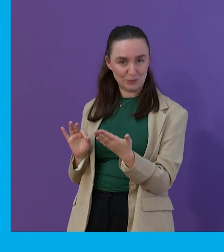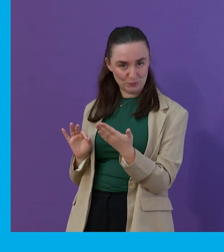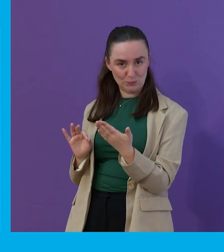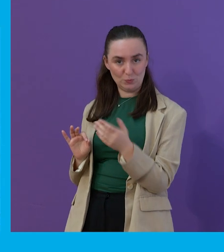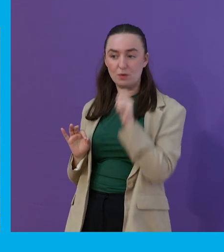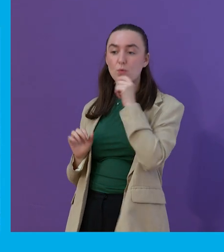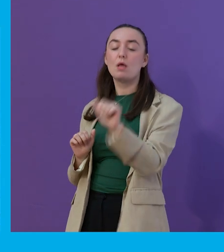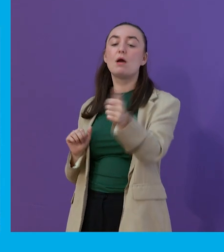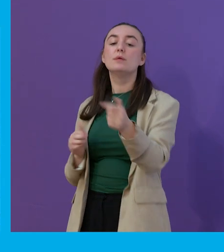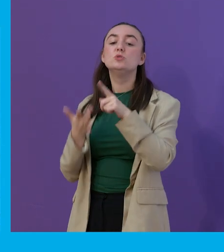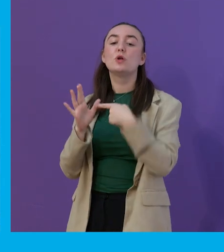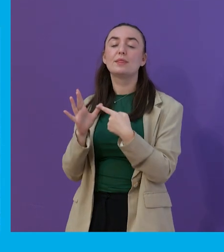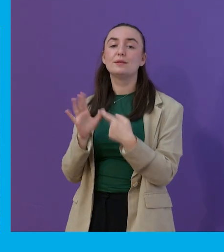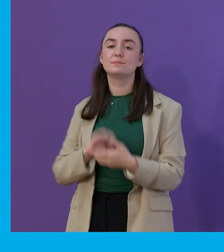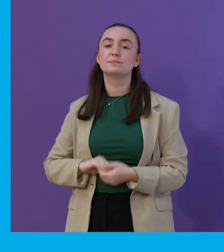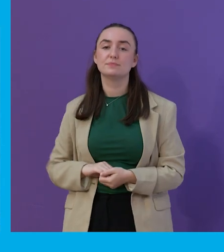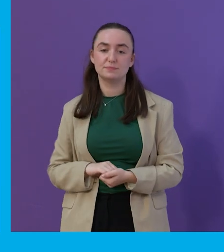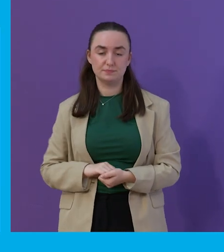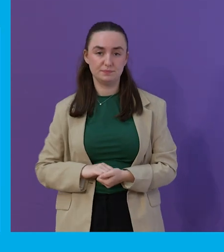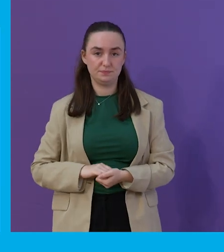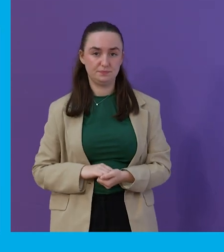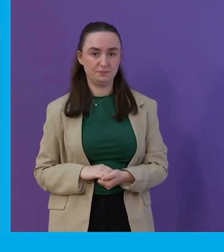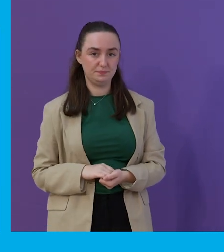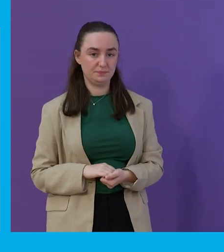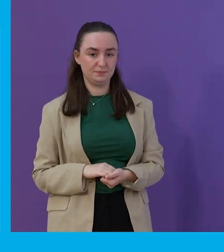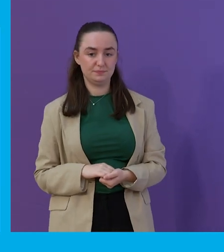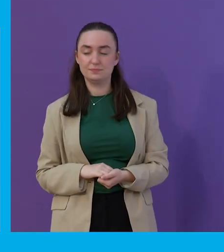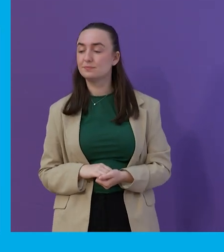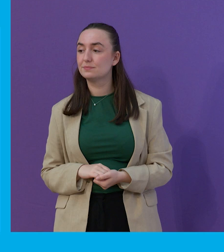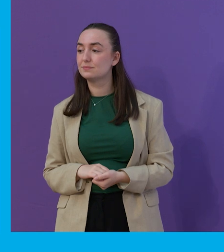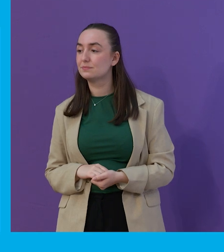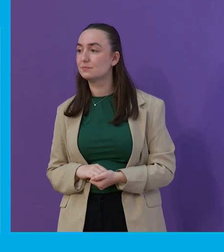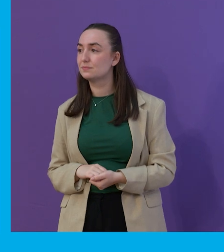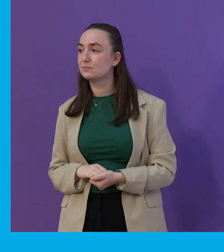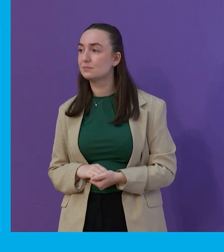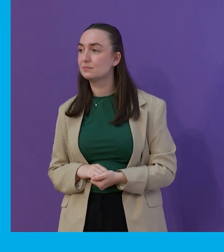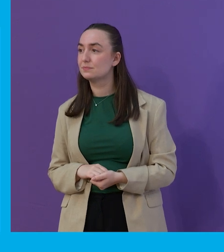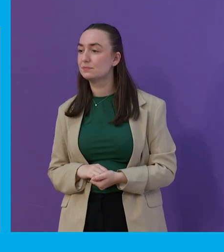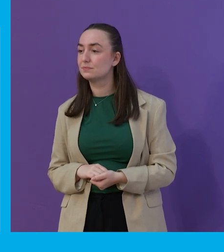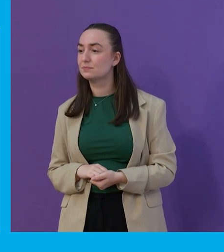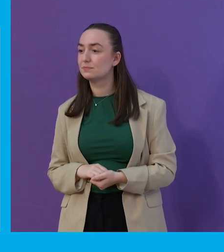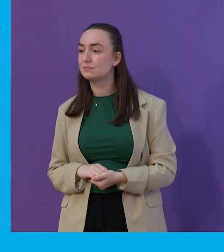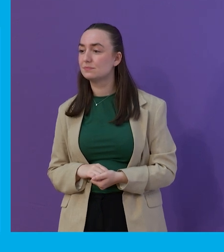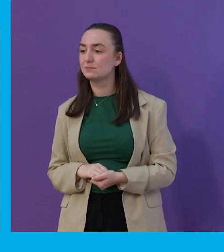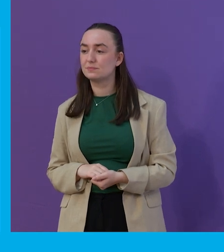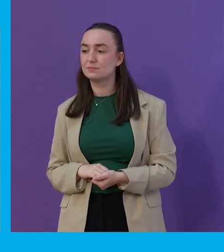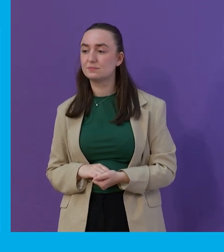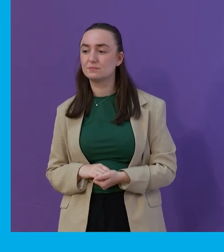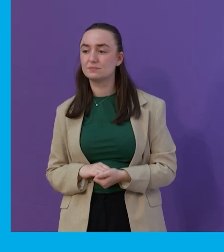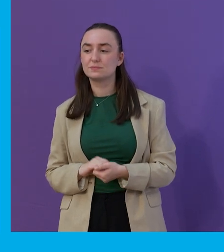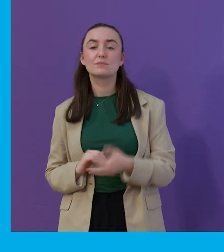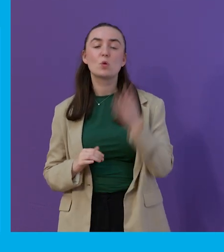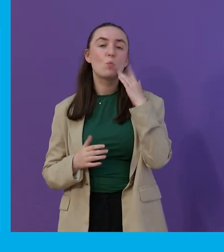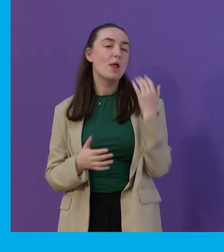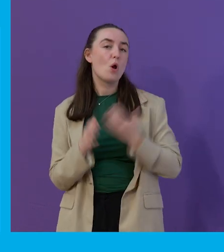I'll come to Adam. Jonathan. Yeah, this always reminds me, when we do LGIU events, I always come across a bit at the end where the team sneak in